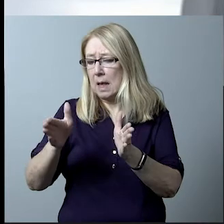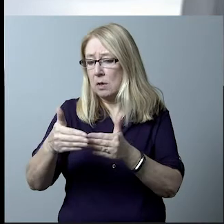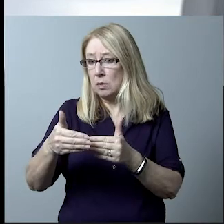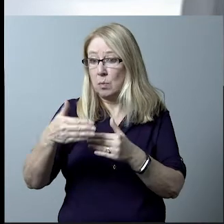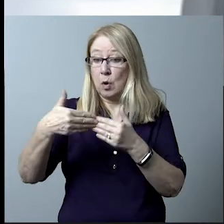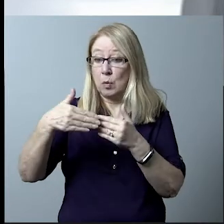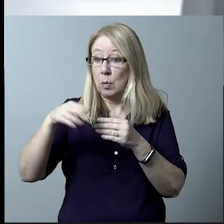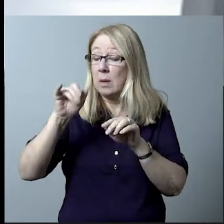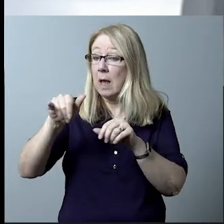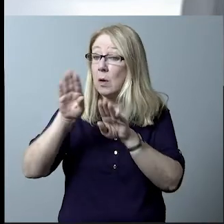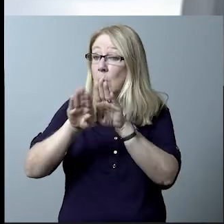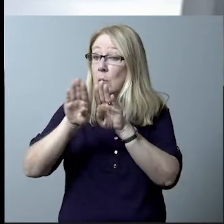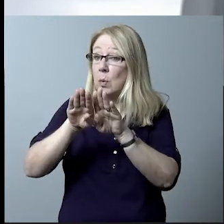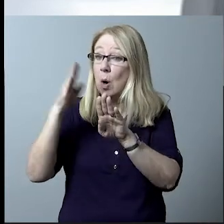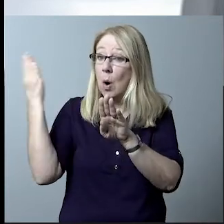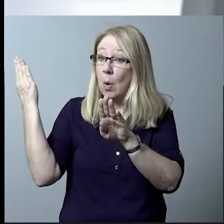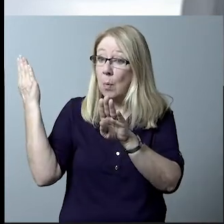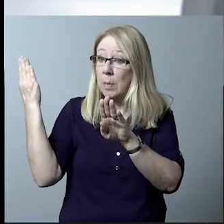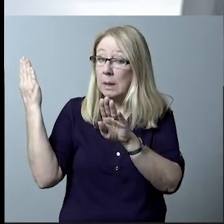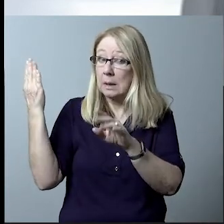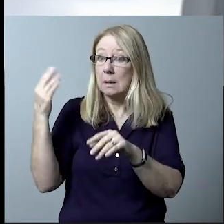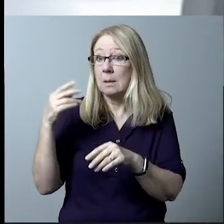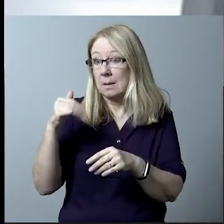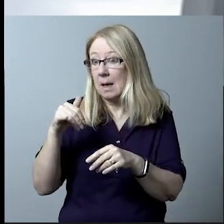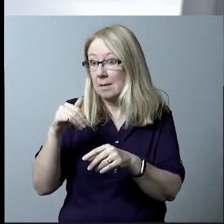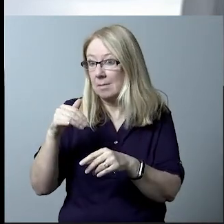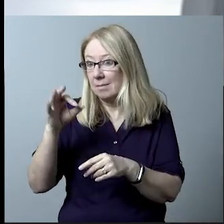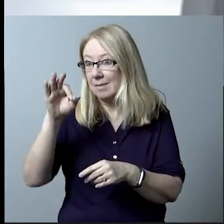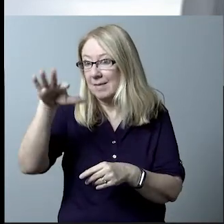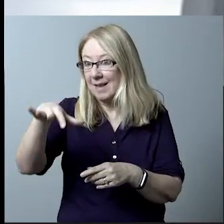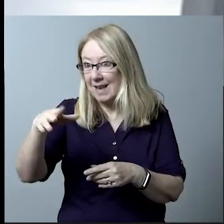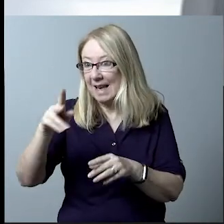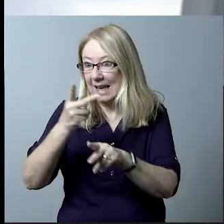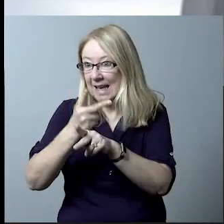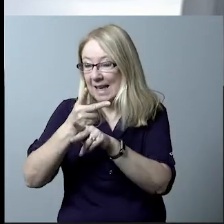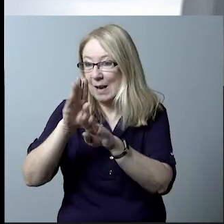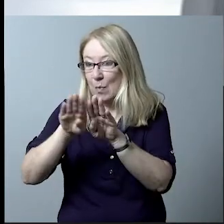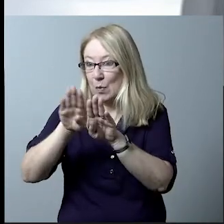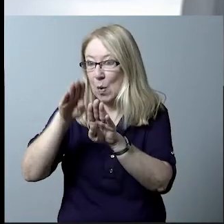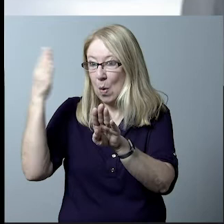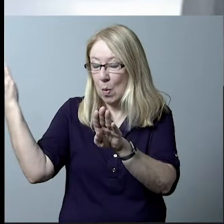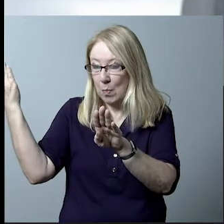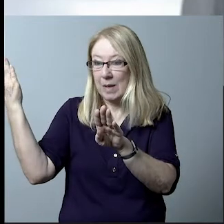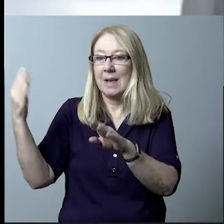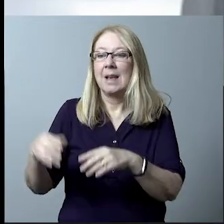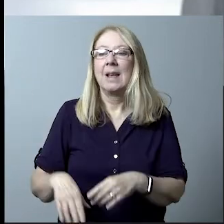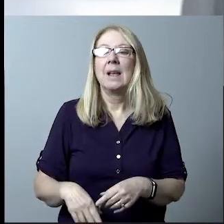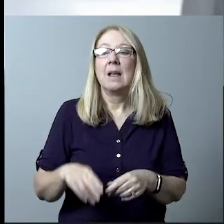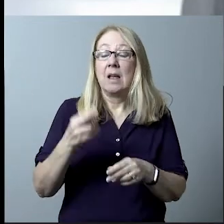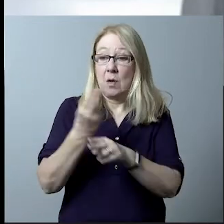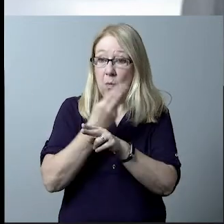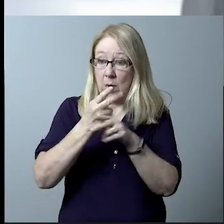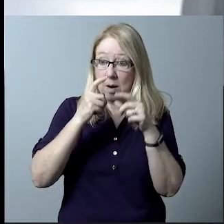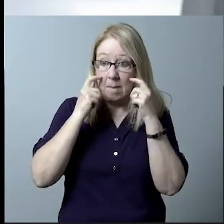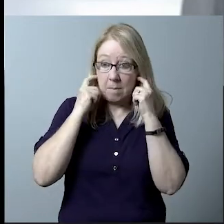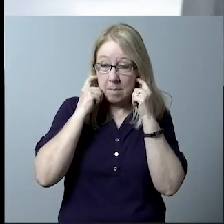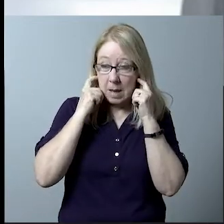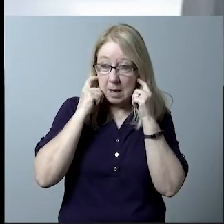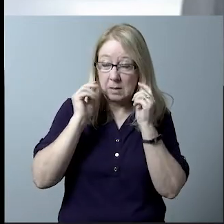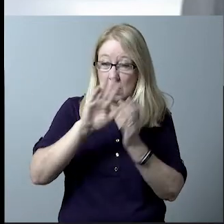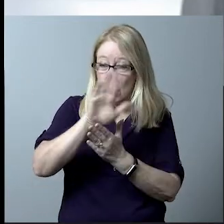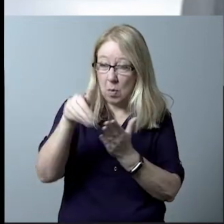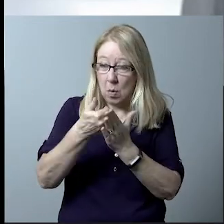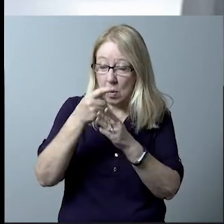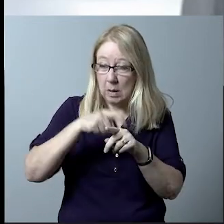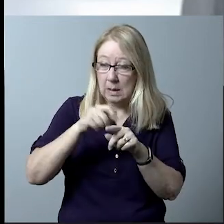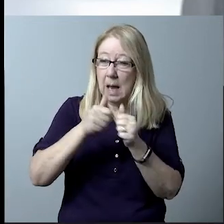of the classroom. Was the door open? So there's a hint, if you can, keep your door open. Was everybody wearing face coverings the